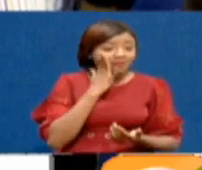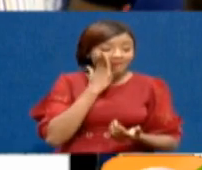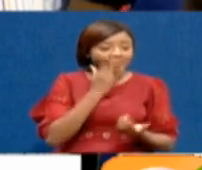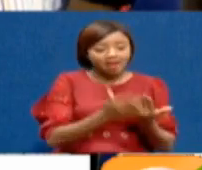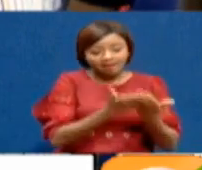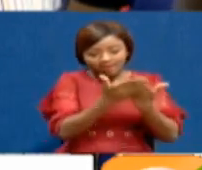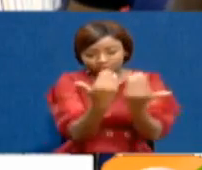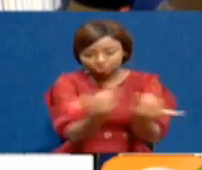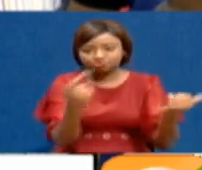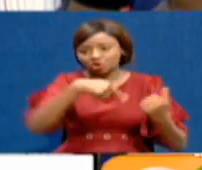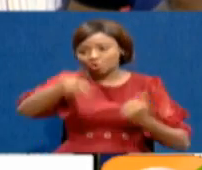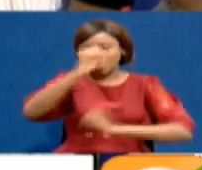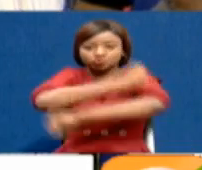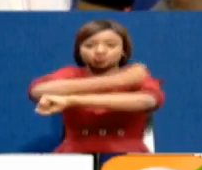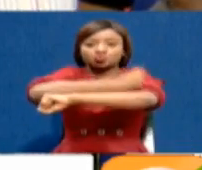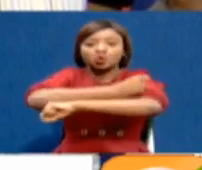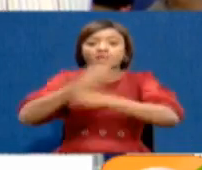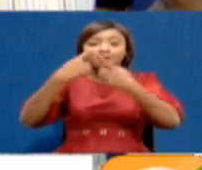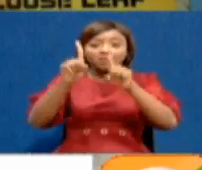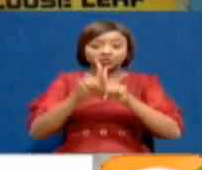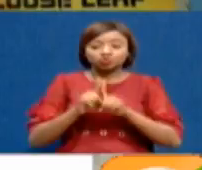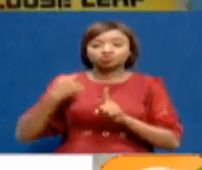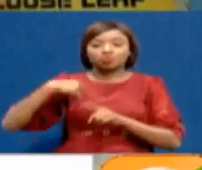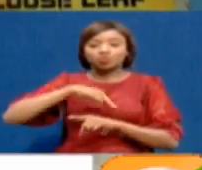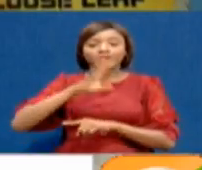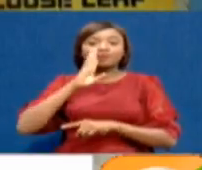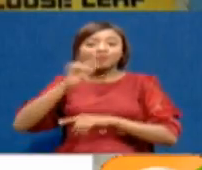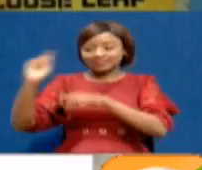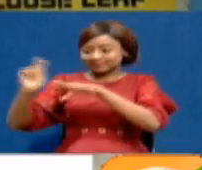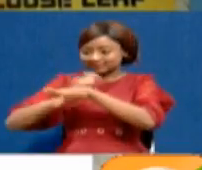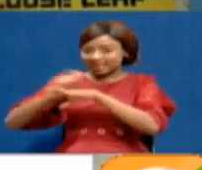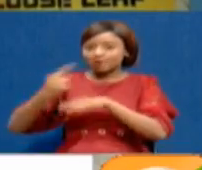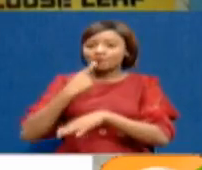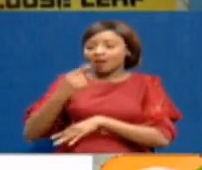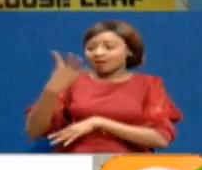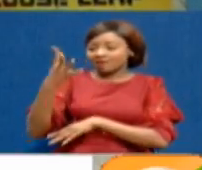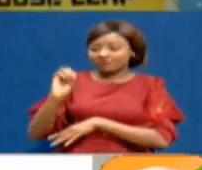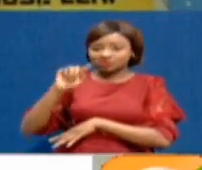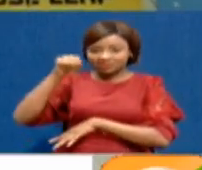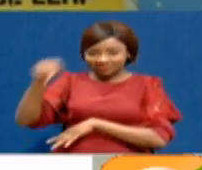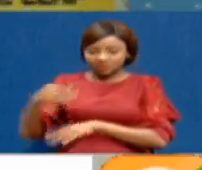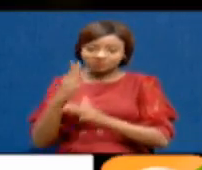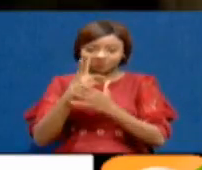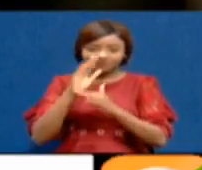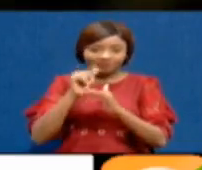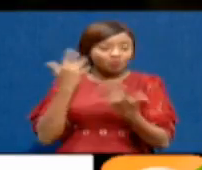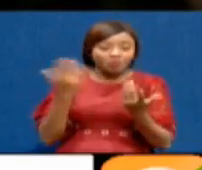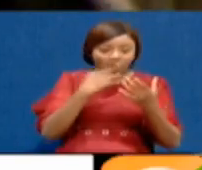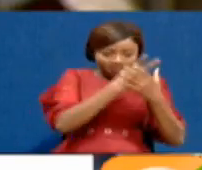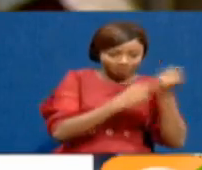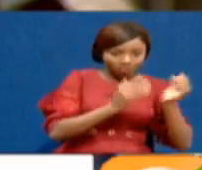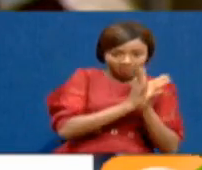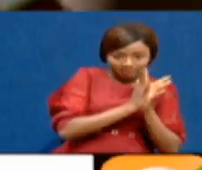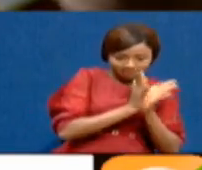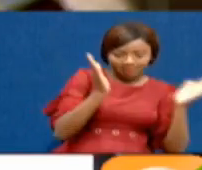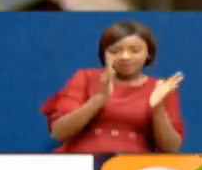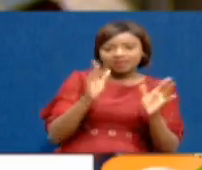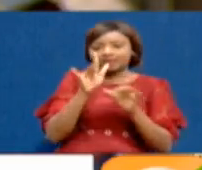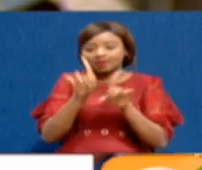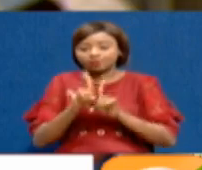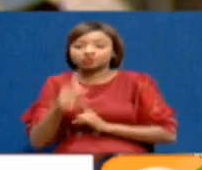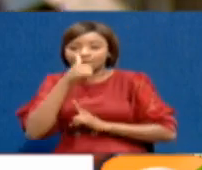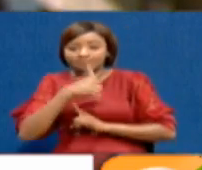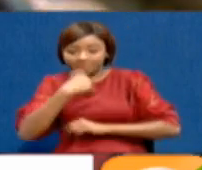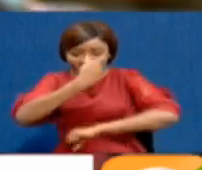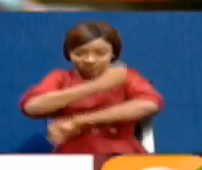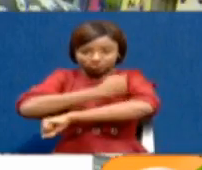Teachers Service Commission also says it will train some 140,000 teachers from both public and private schools on the competency-based